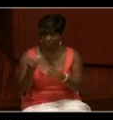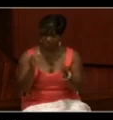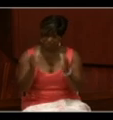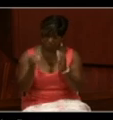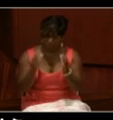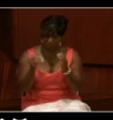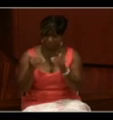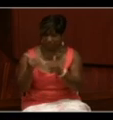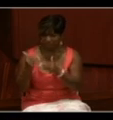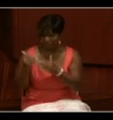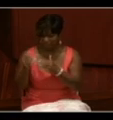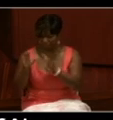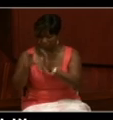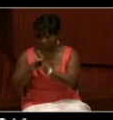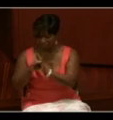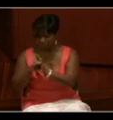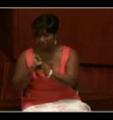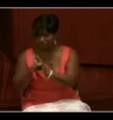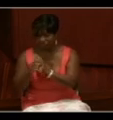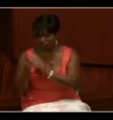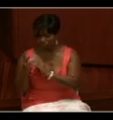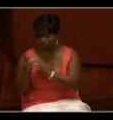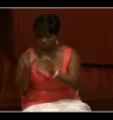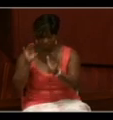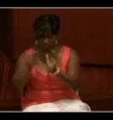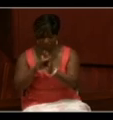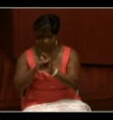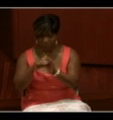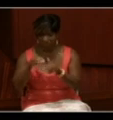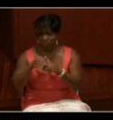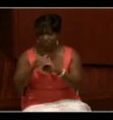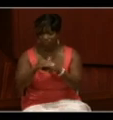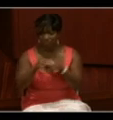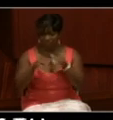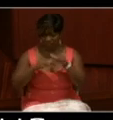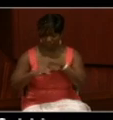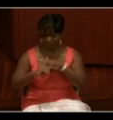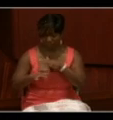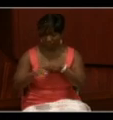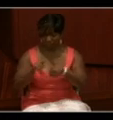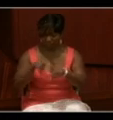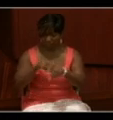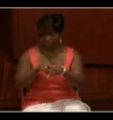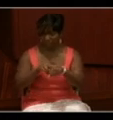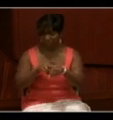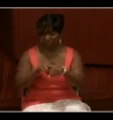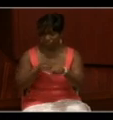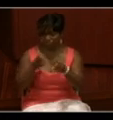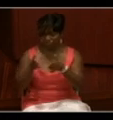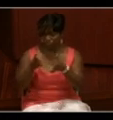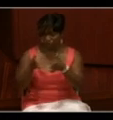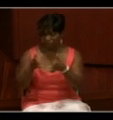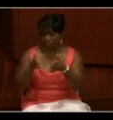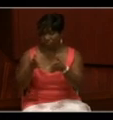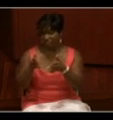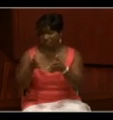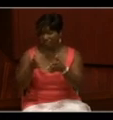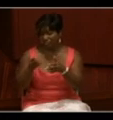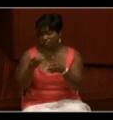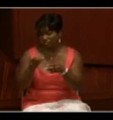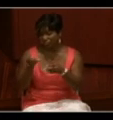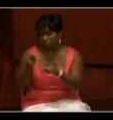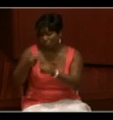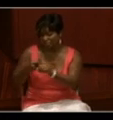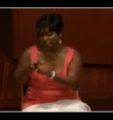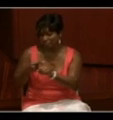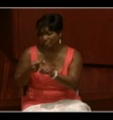the next one. The two photographs were submitted to the Immigration and Naturalization Service just a few months apart